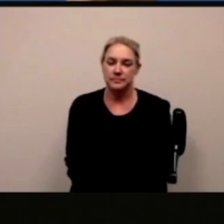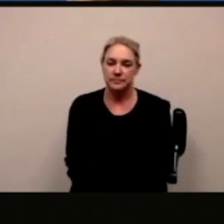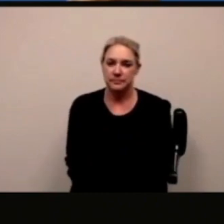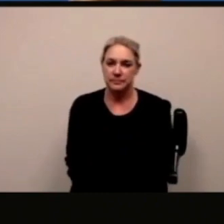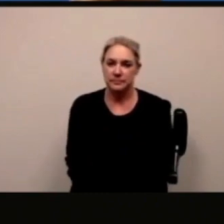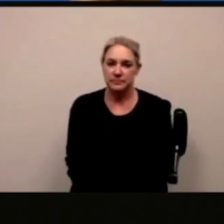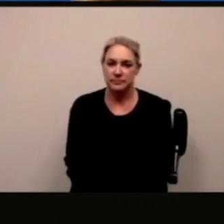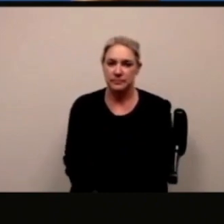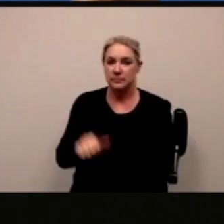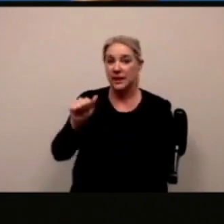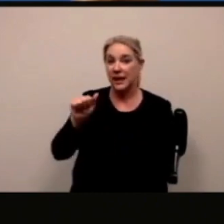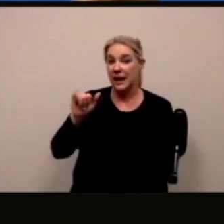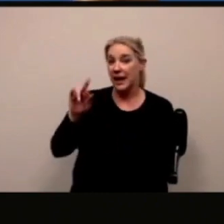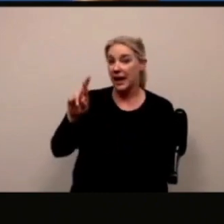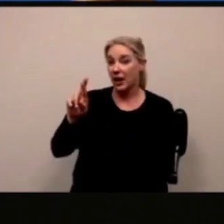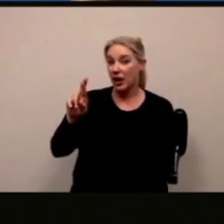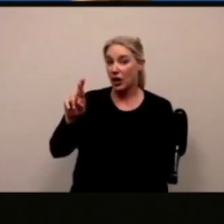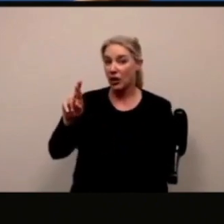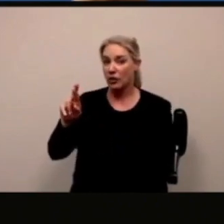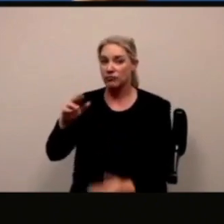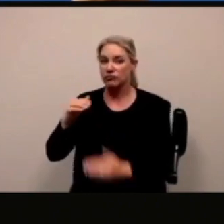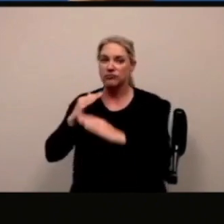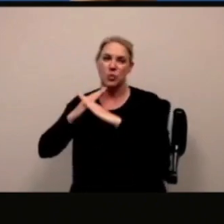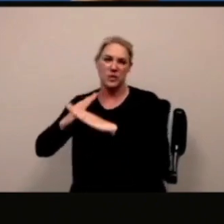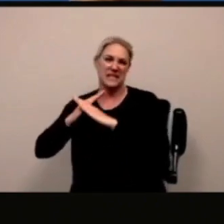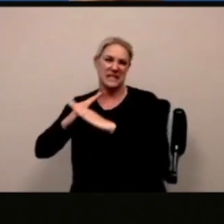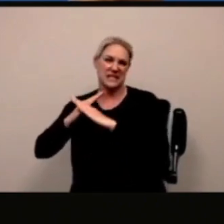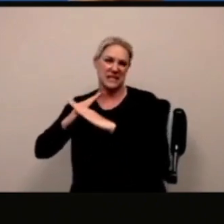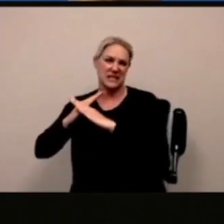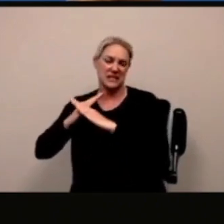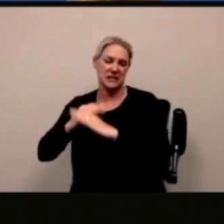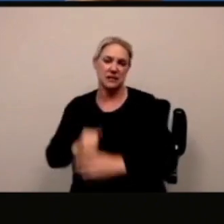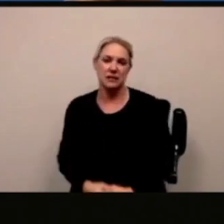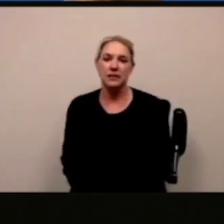Air resistance, yeah, we'd have to code in that probably.